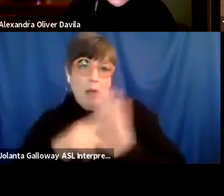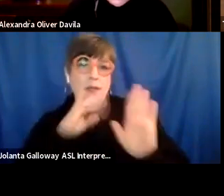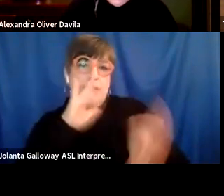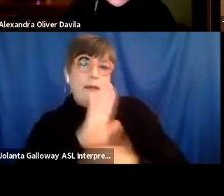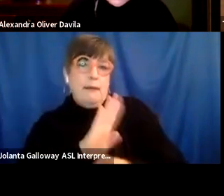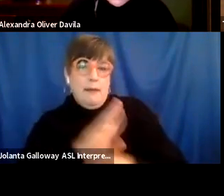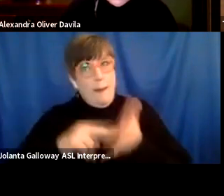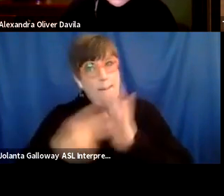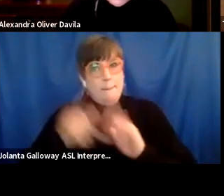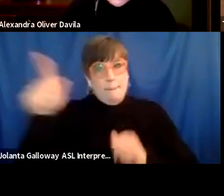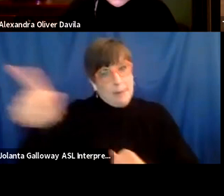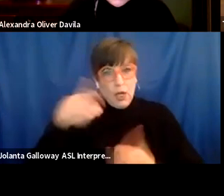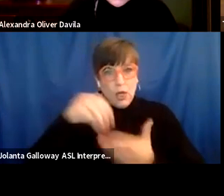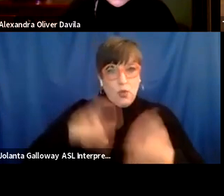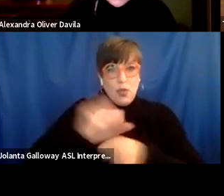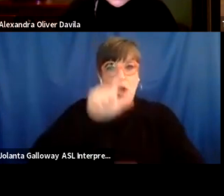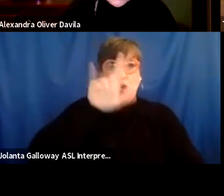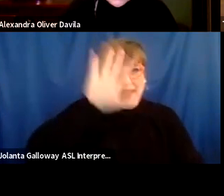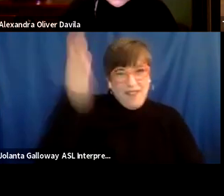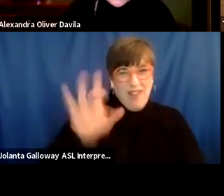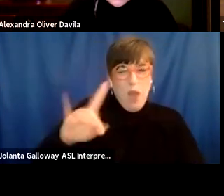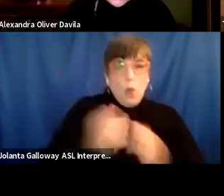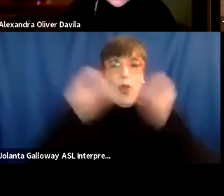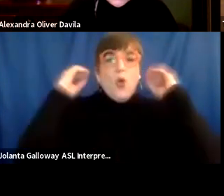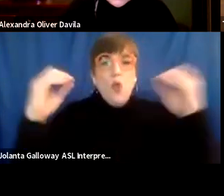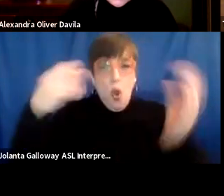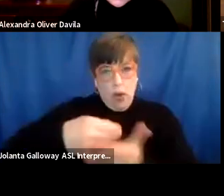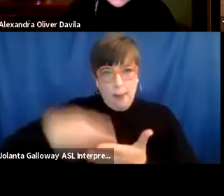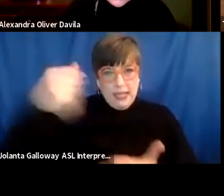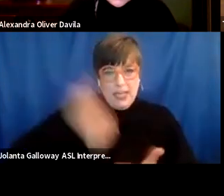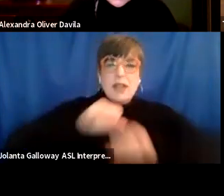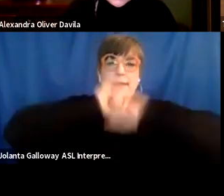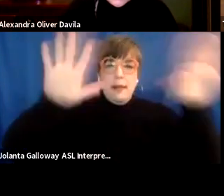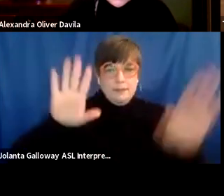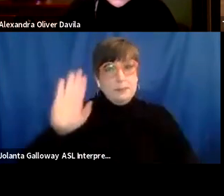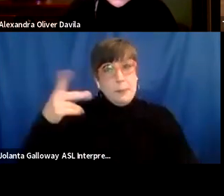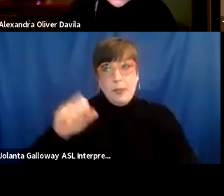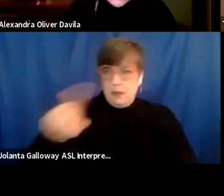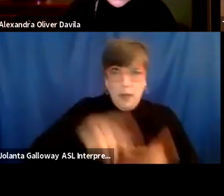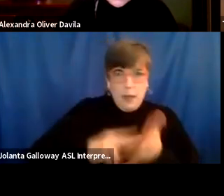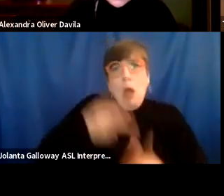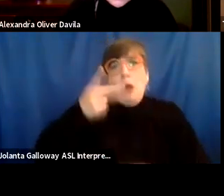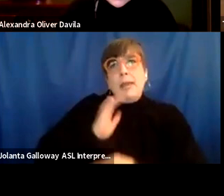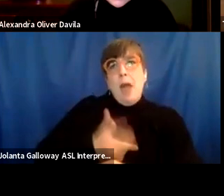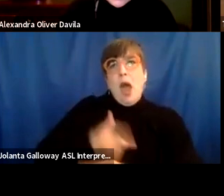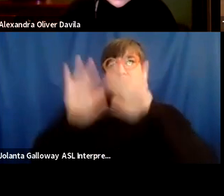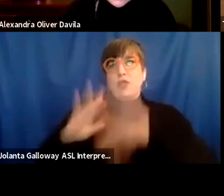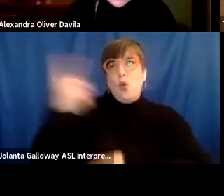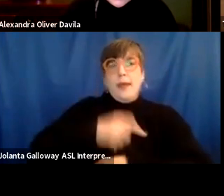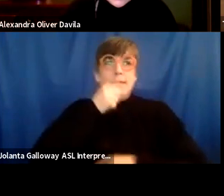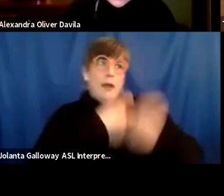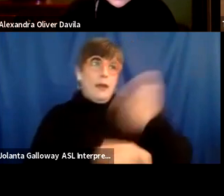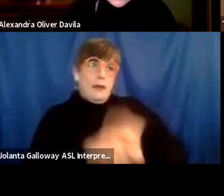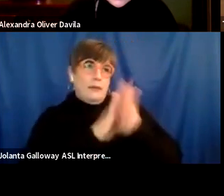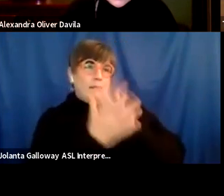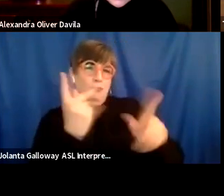working 25/8 with absolutely no, and I mean no, compensation in hand. BLA needs to keep our snow days and not transform them into regular school days. These